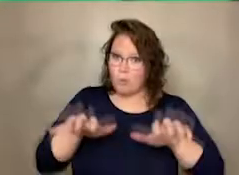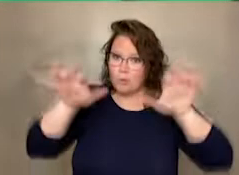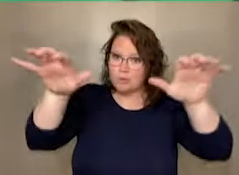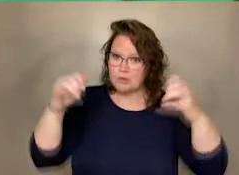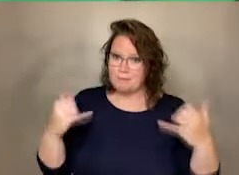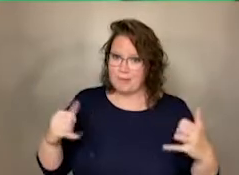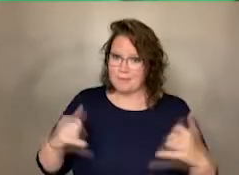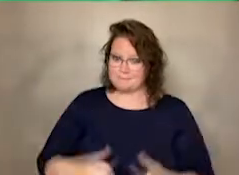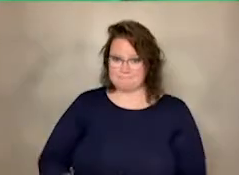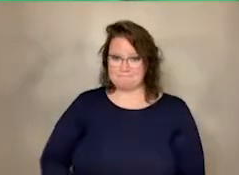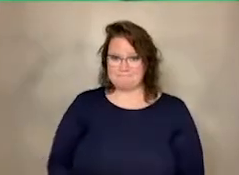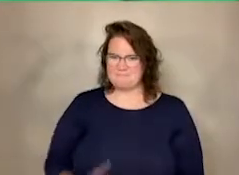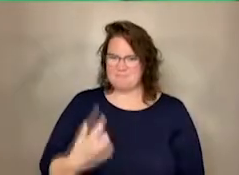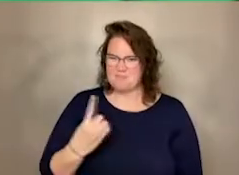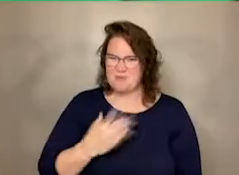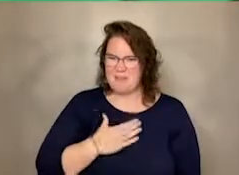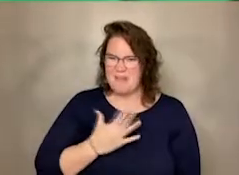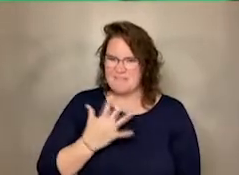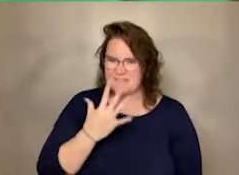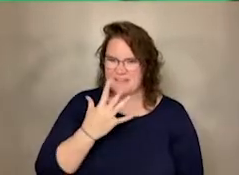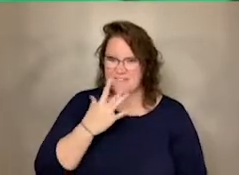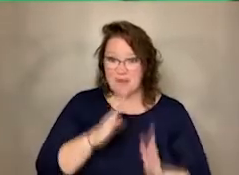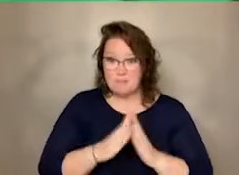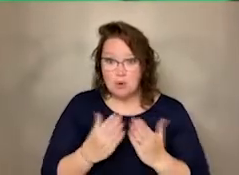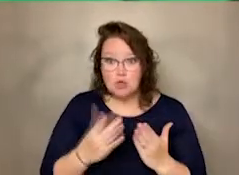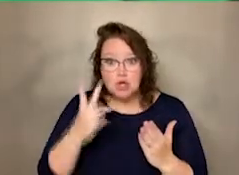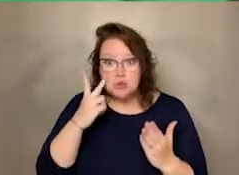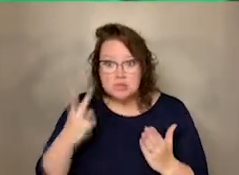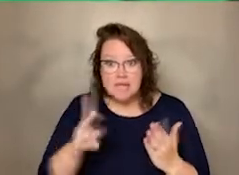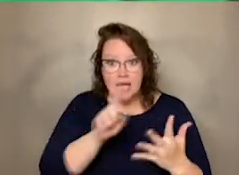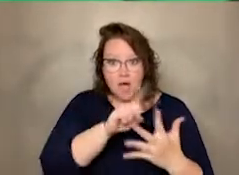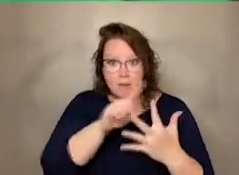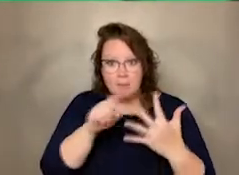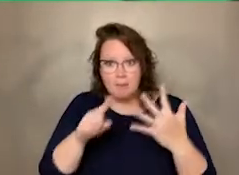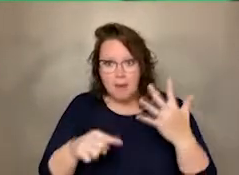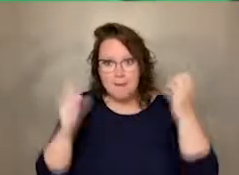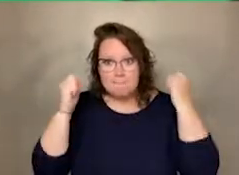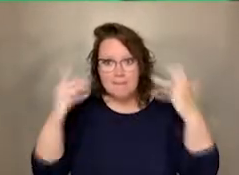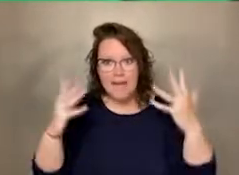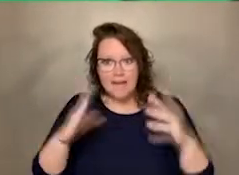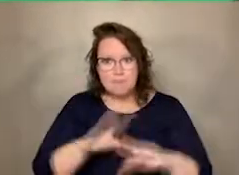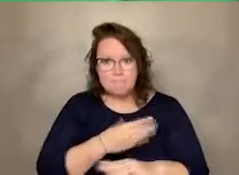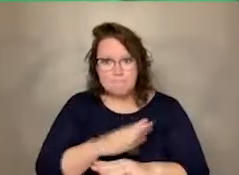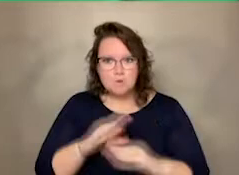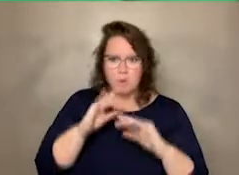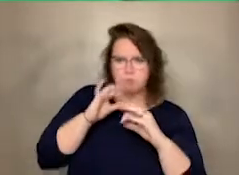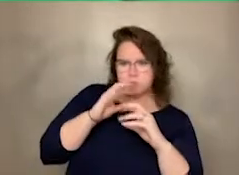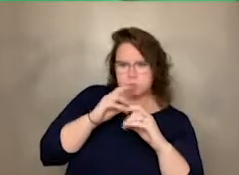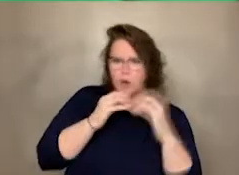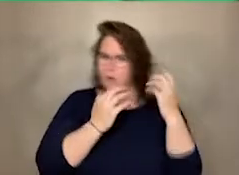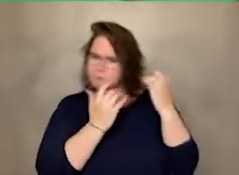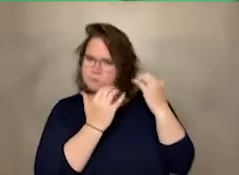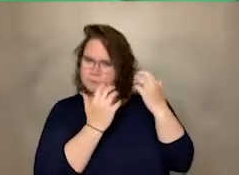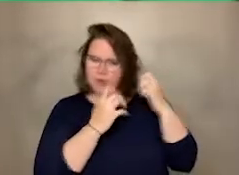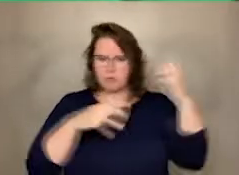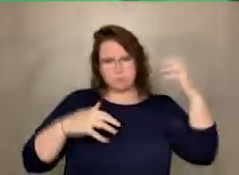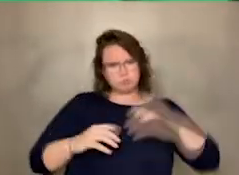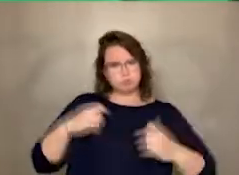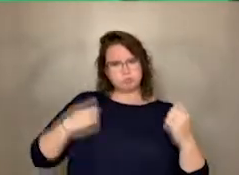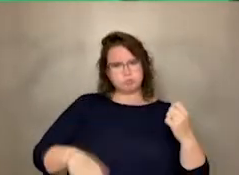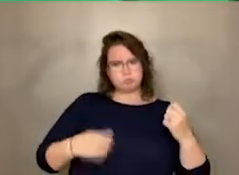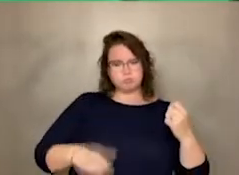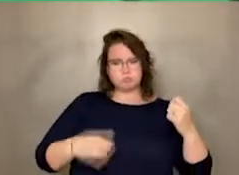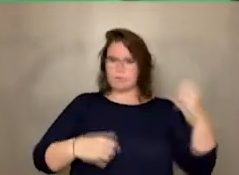That was one of my favorite books. Did you guys see all those musical instruments? Well, I saw a lot of those musical instruments in